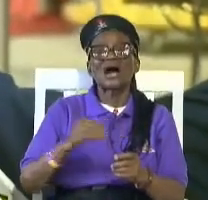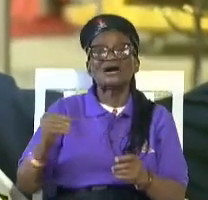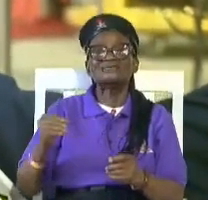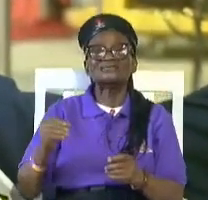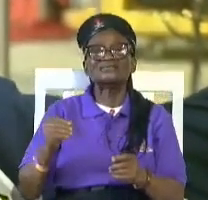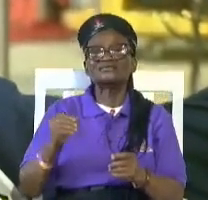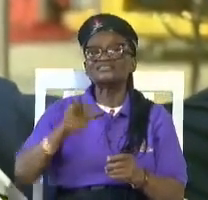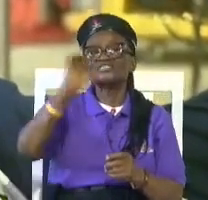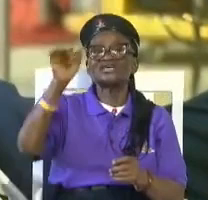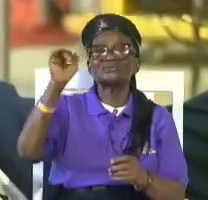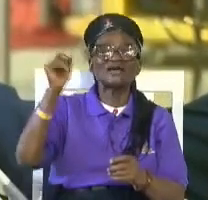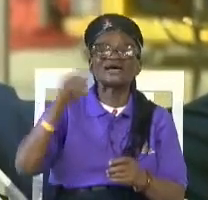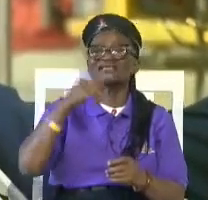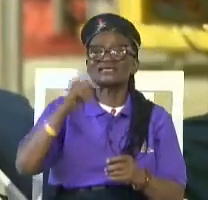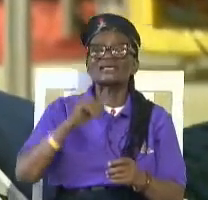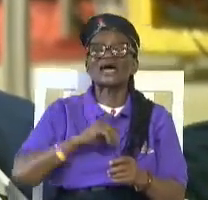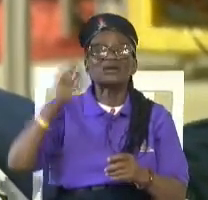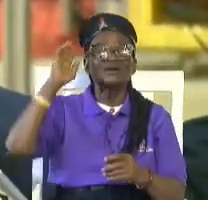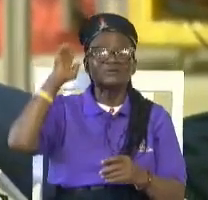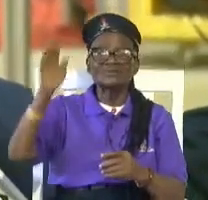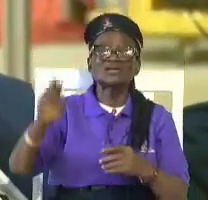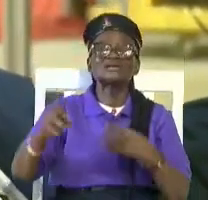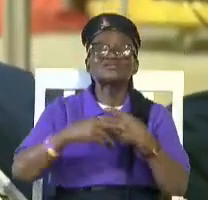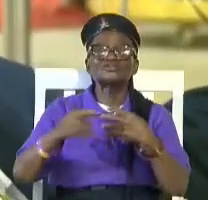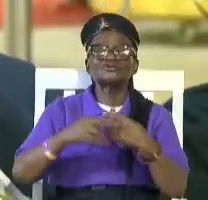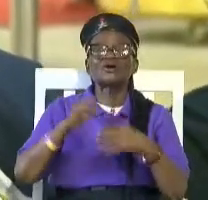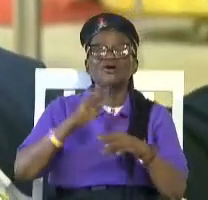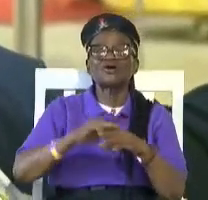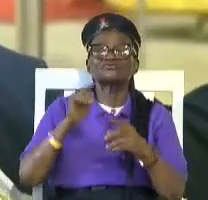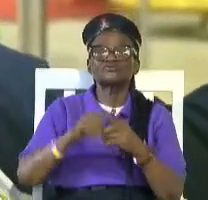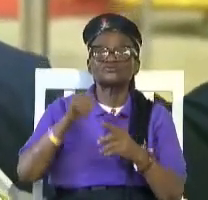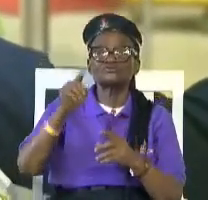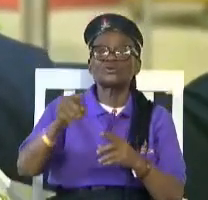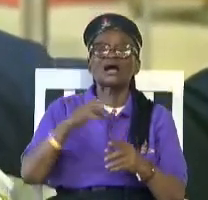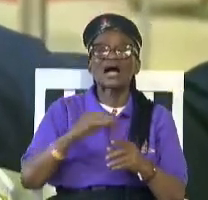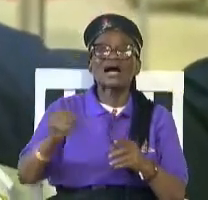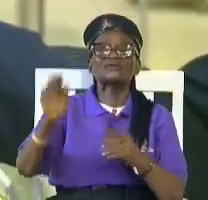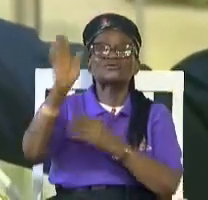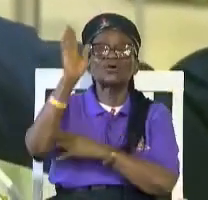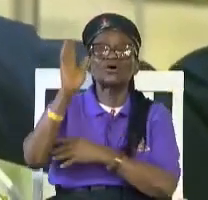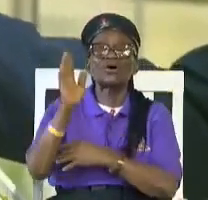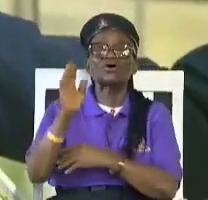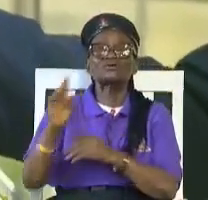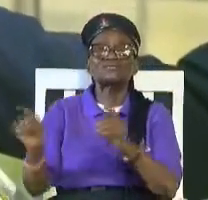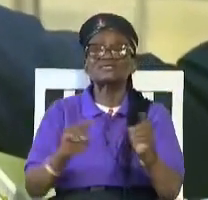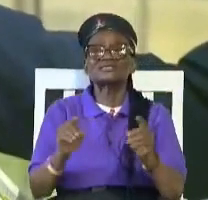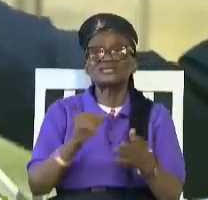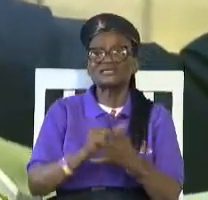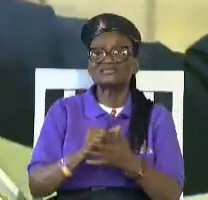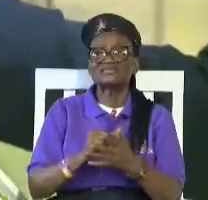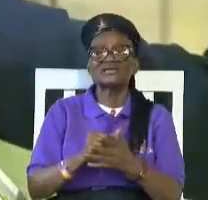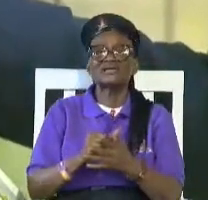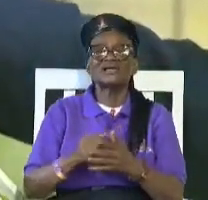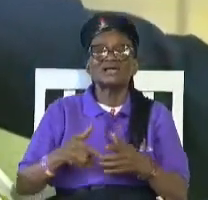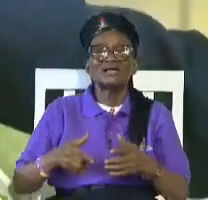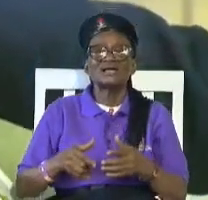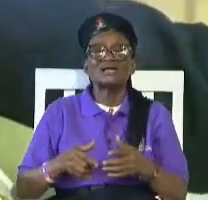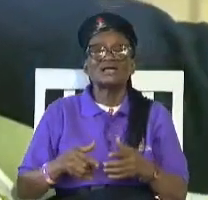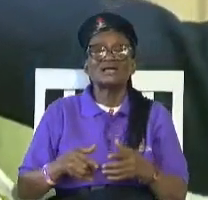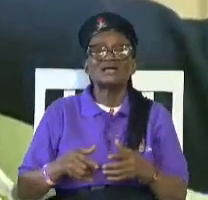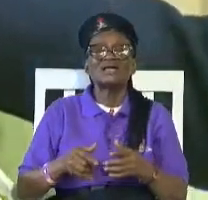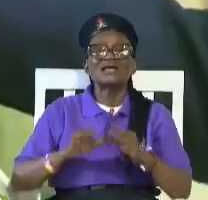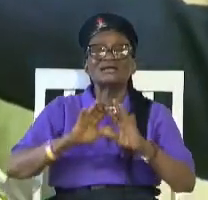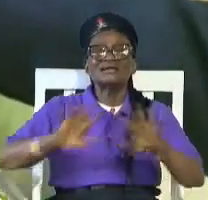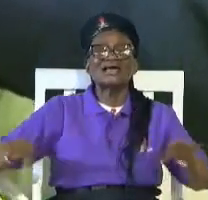restore to you health and cure. I will heal all your wound. And God of all flesh intervened. Less than a